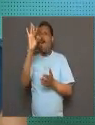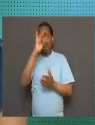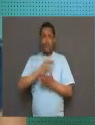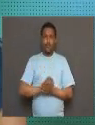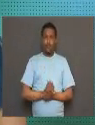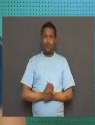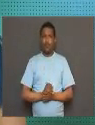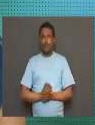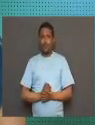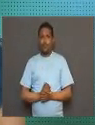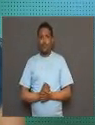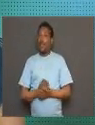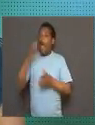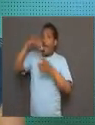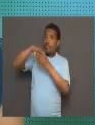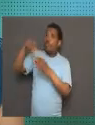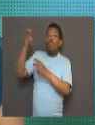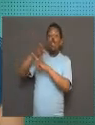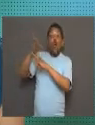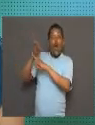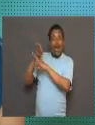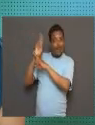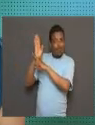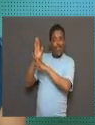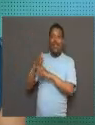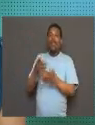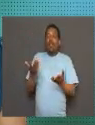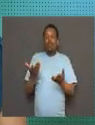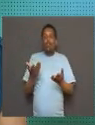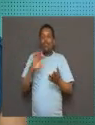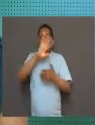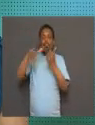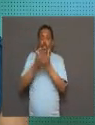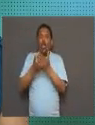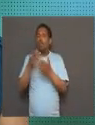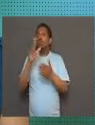208. In Dire Dawa, there is a total of